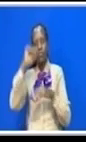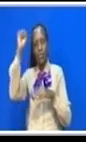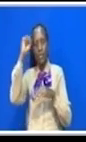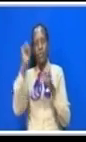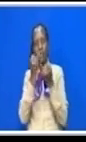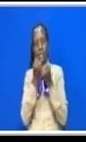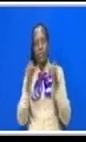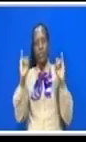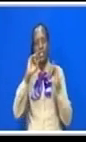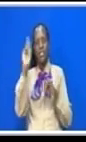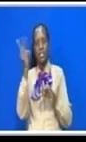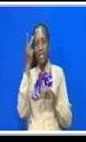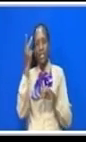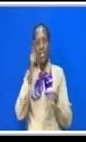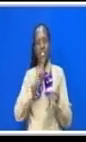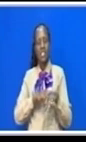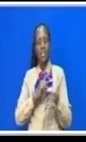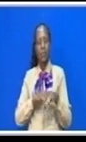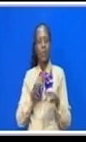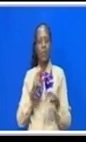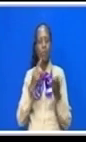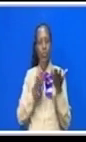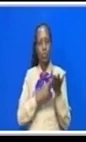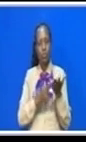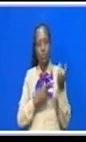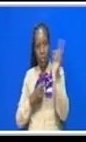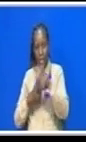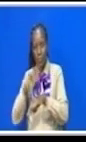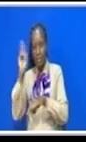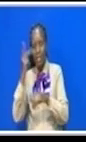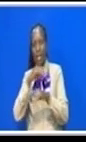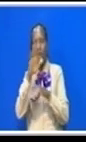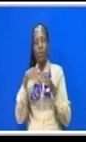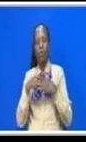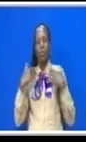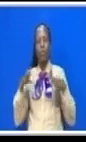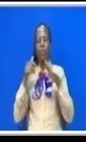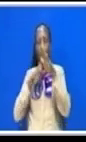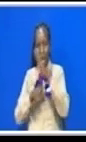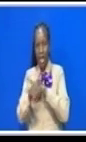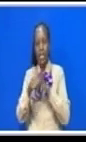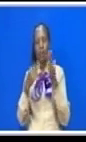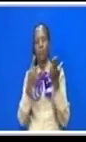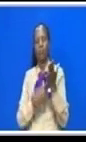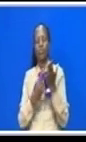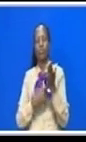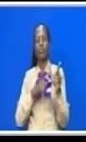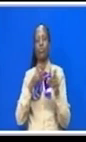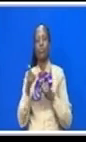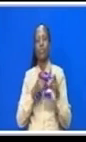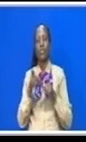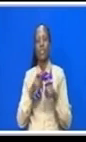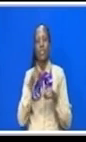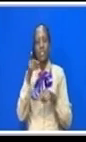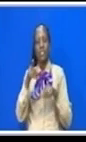British came into Kenya, all people in Kenya were put under their rule, and that we can easily